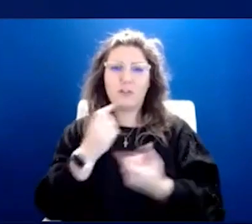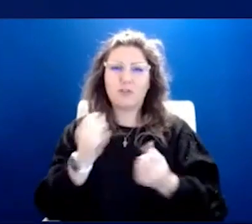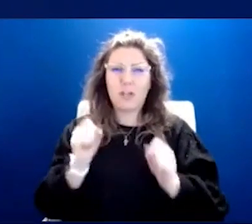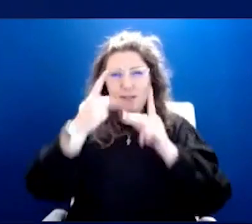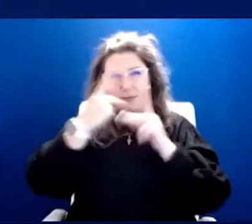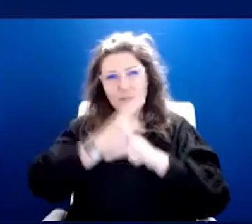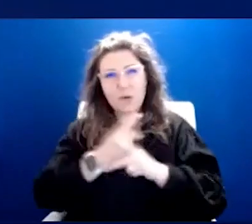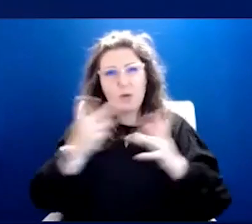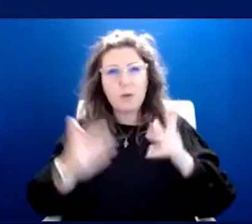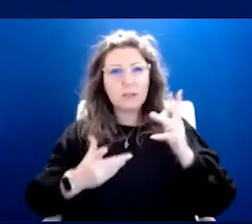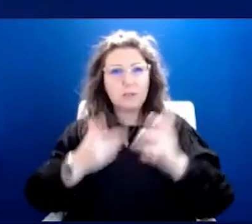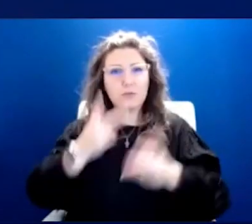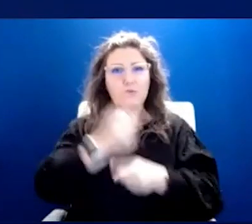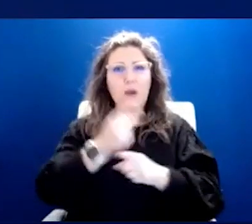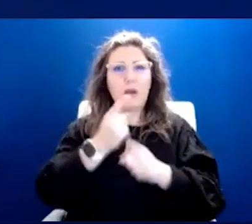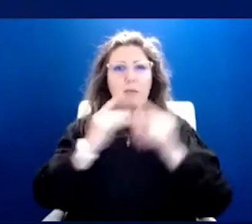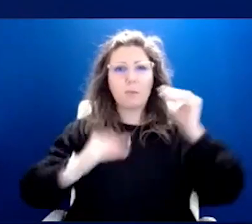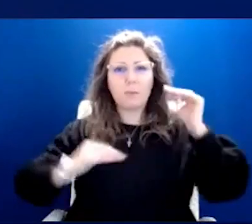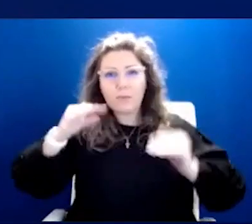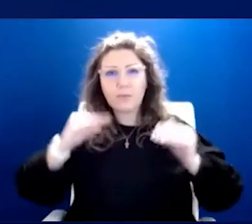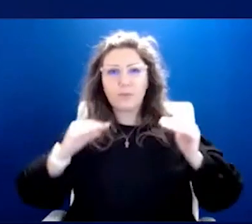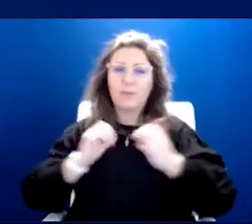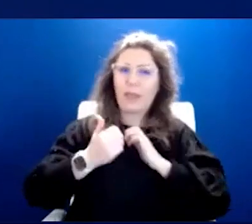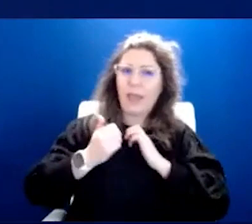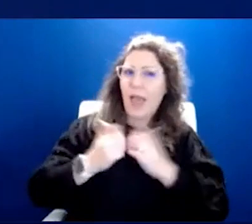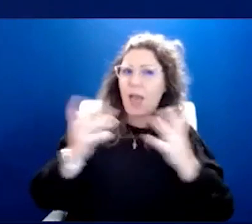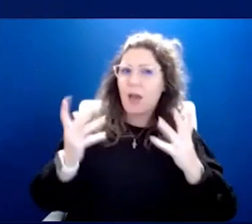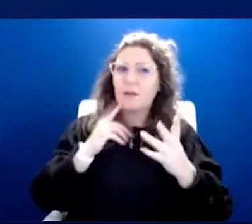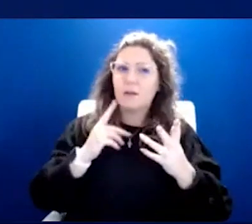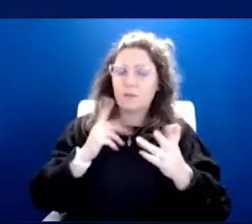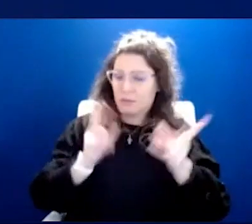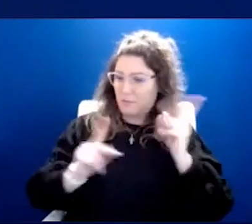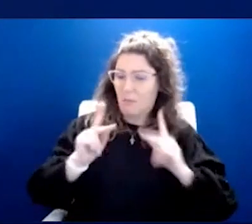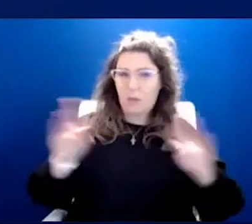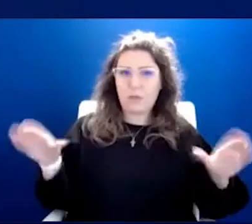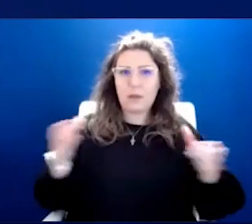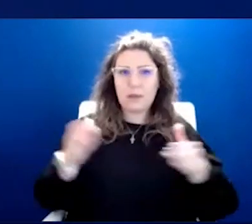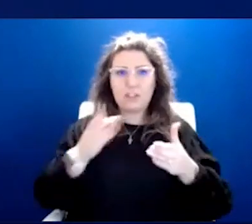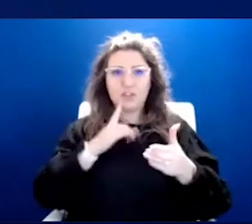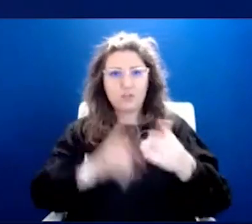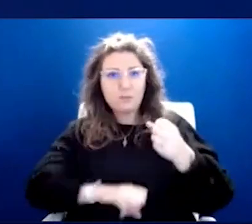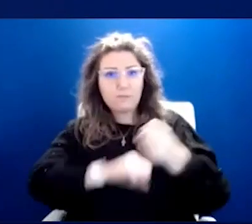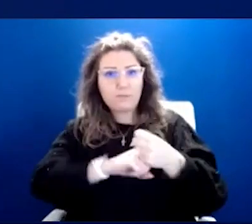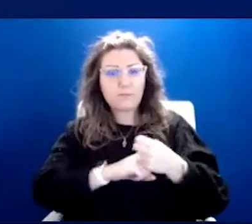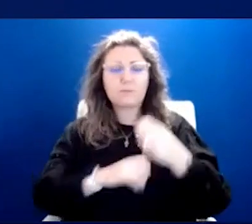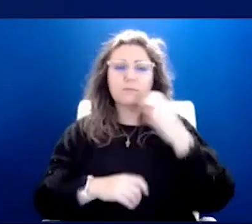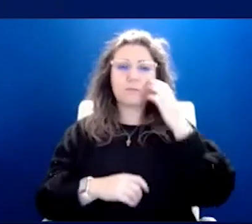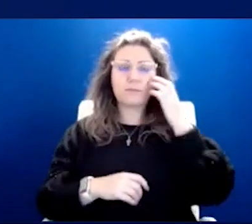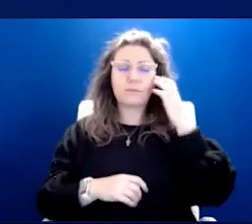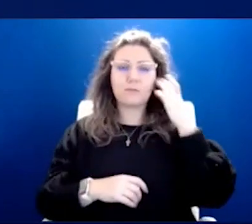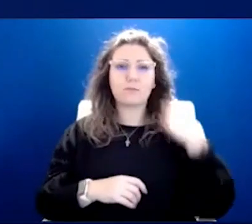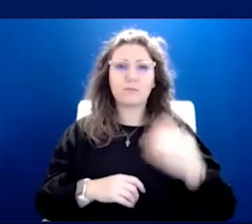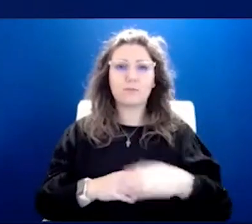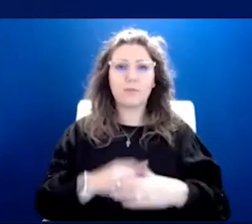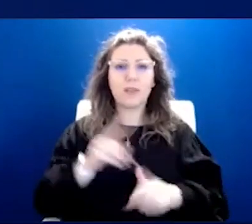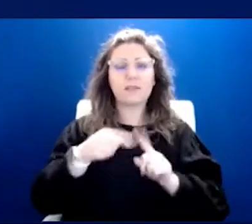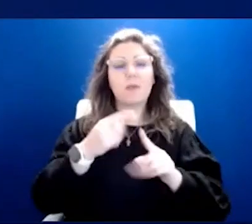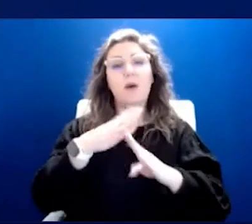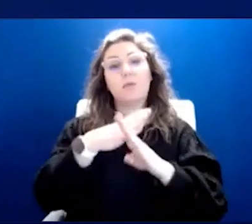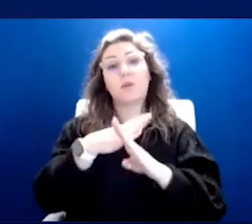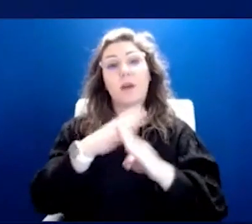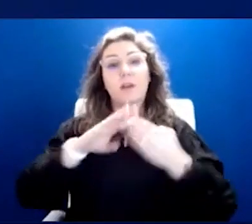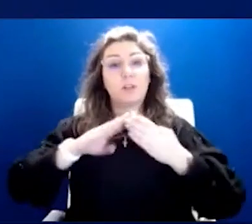right balance and how to get the buy-in of the population for some of these things. Just again, it's about protecting the community,